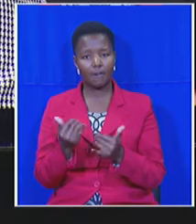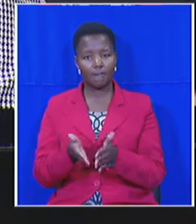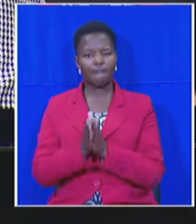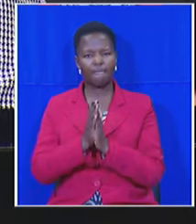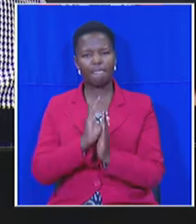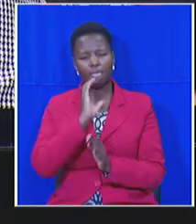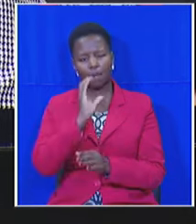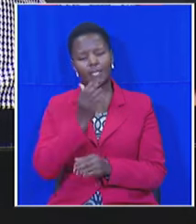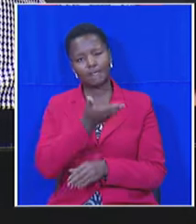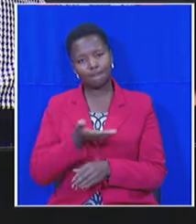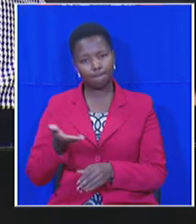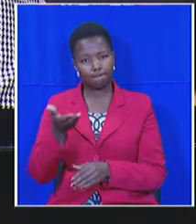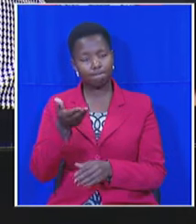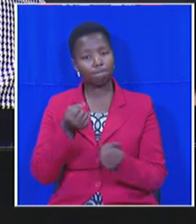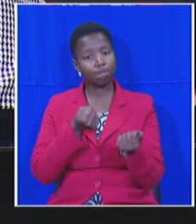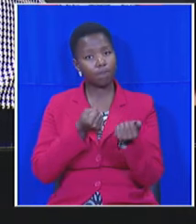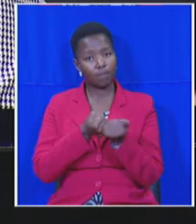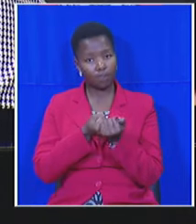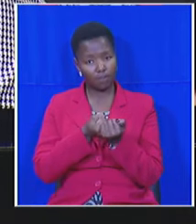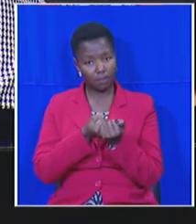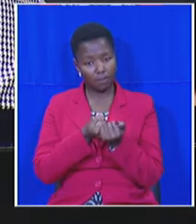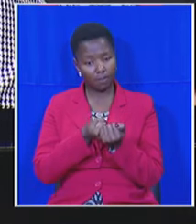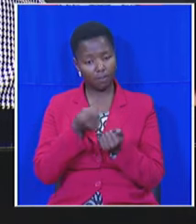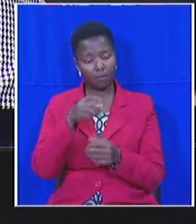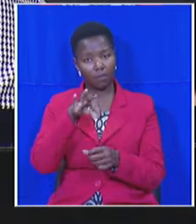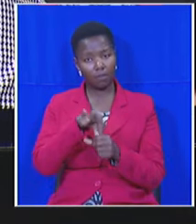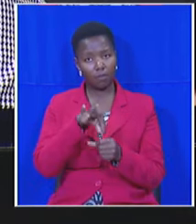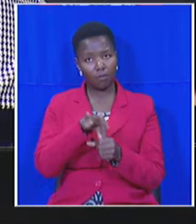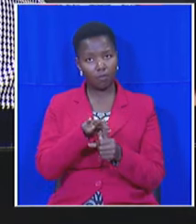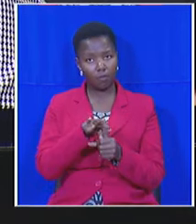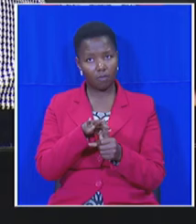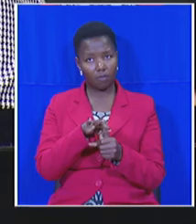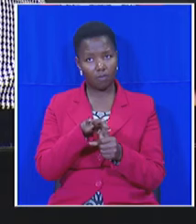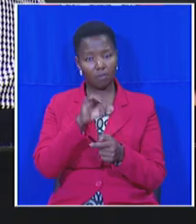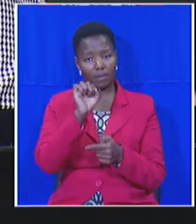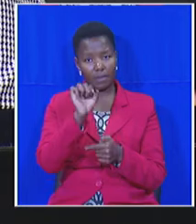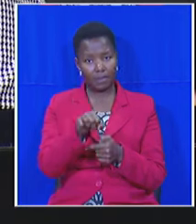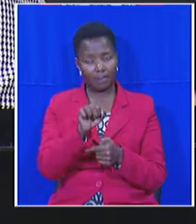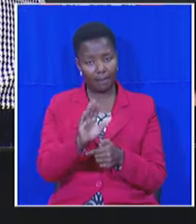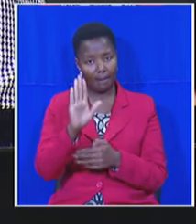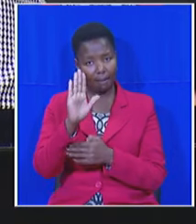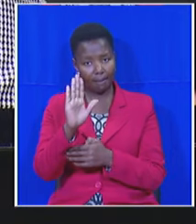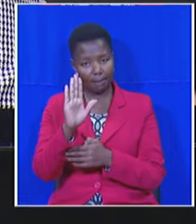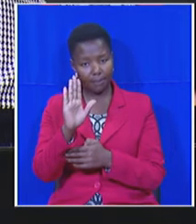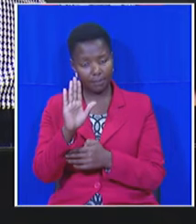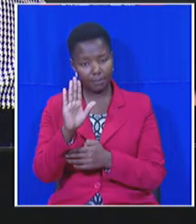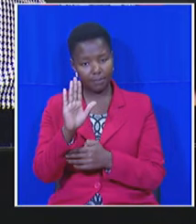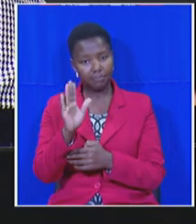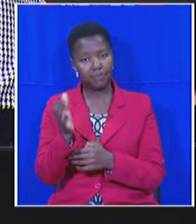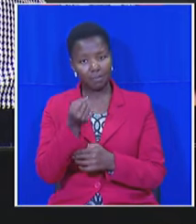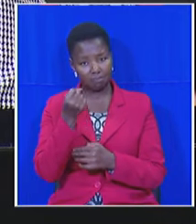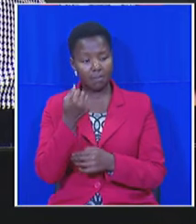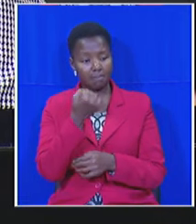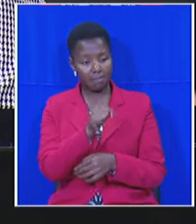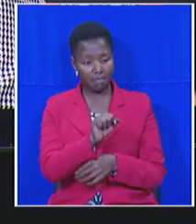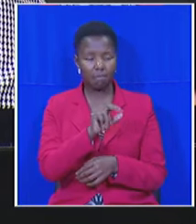the question. Those in favor of the vote being agreed to will say aye. Those